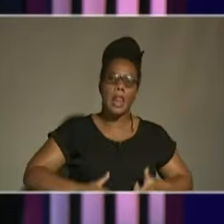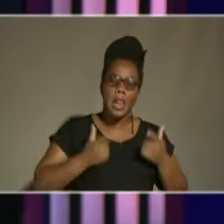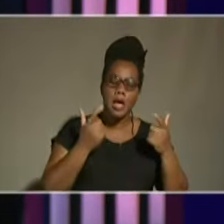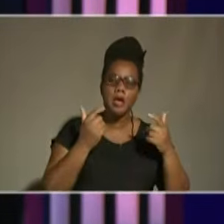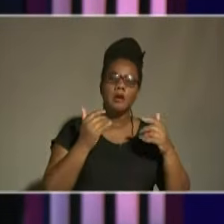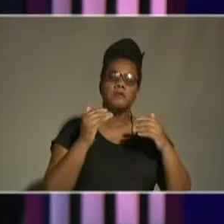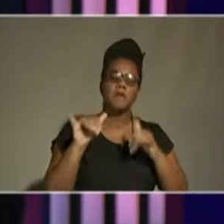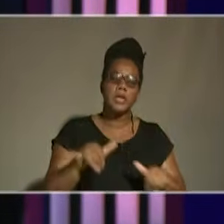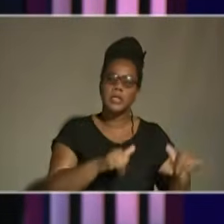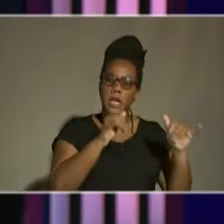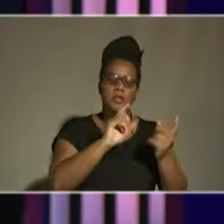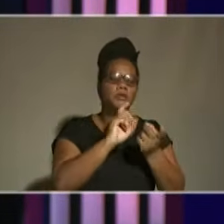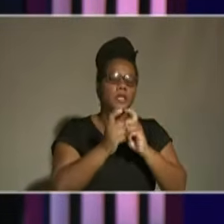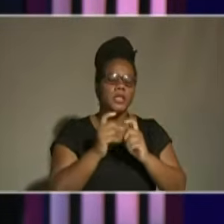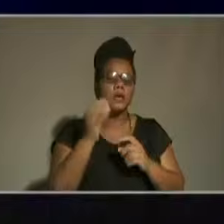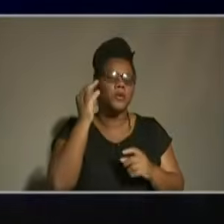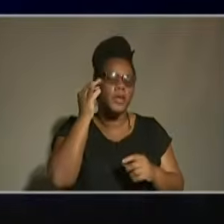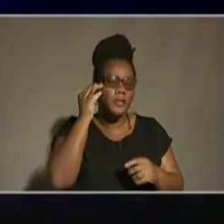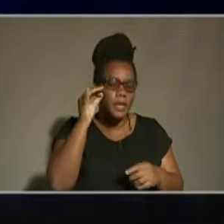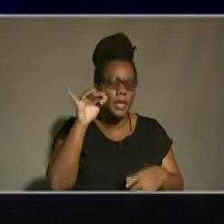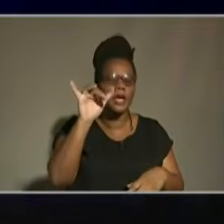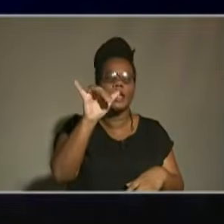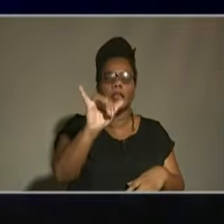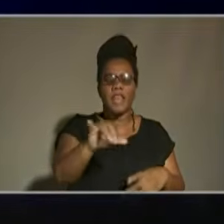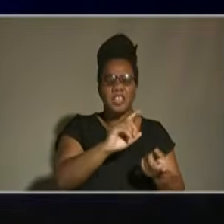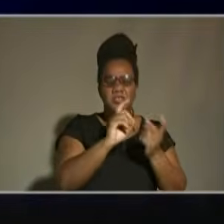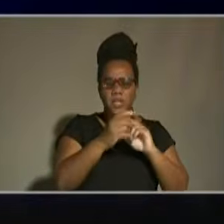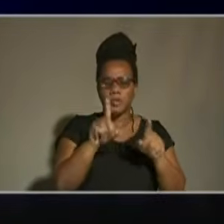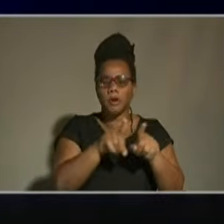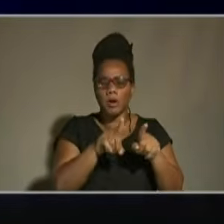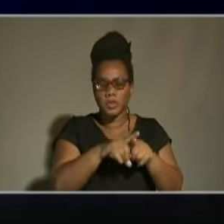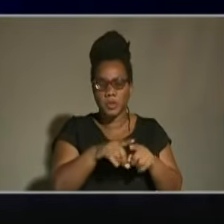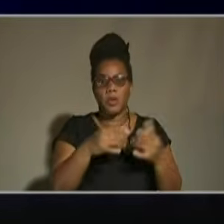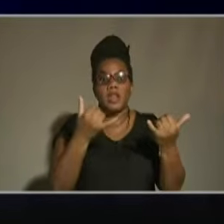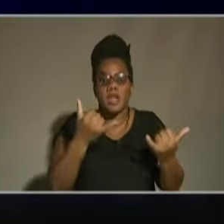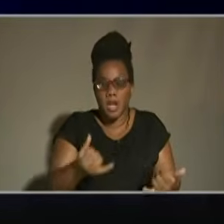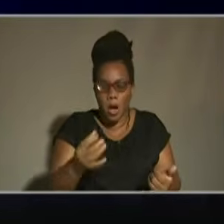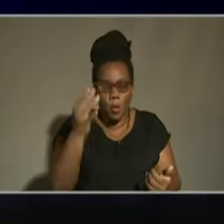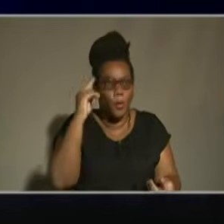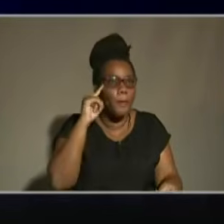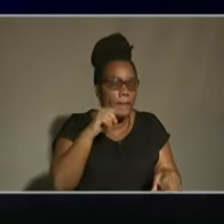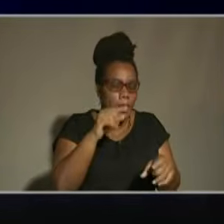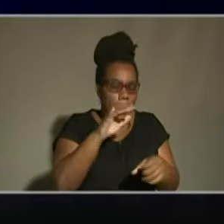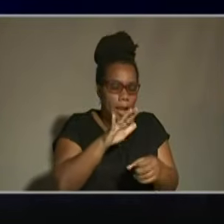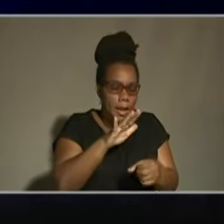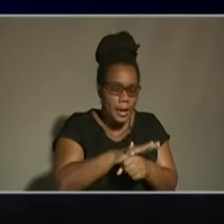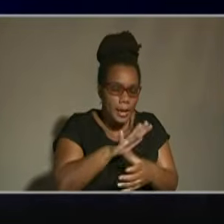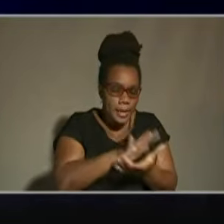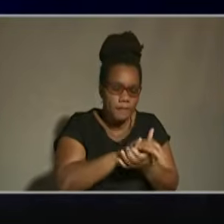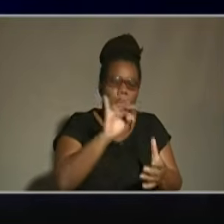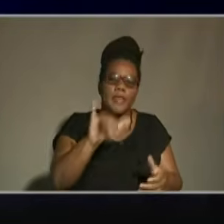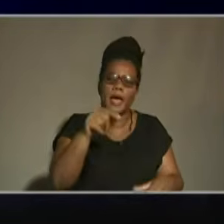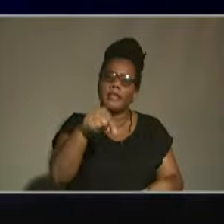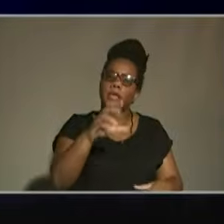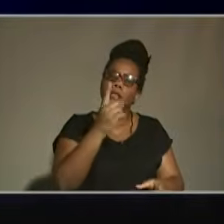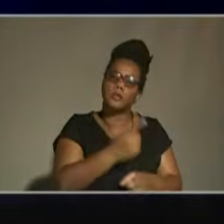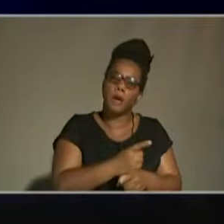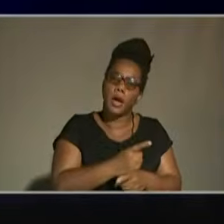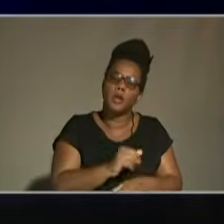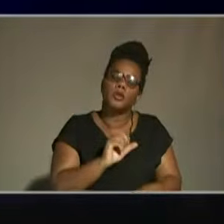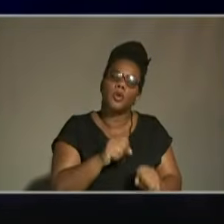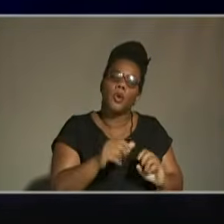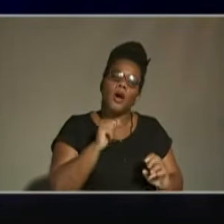has evolved, and we think that this is the right thing to do now, and we're committing ourselves to it. So, you know, I don't think